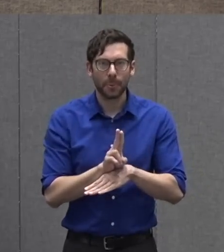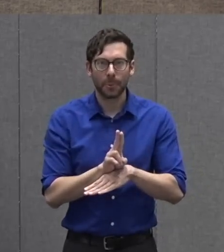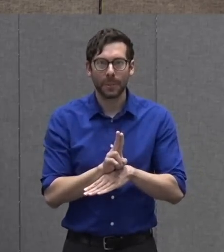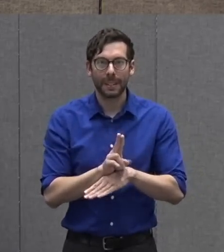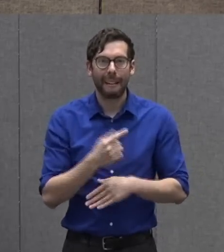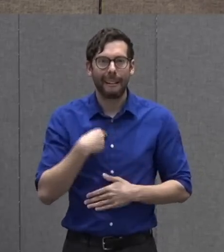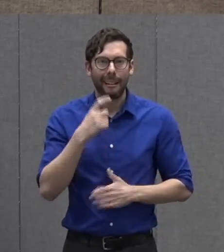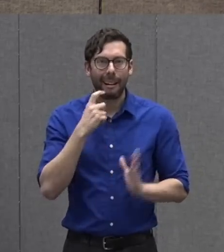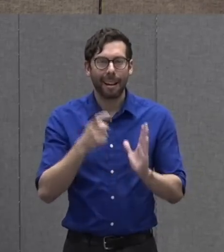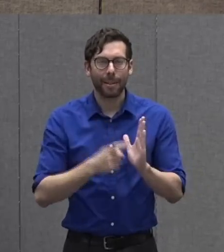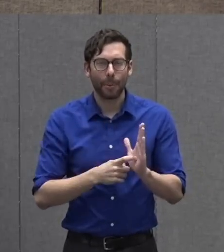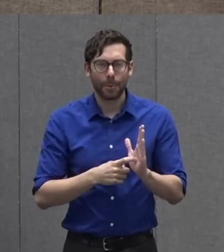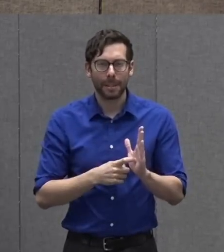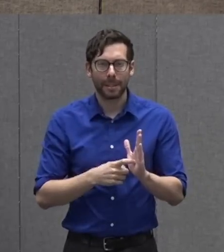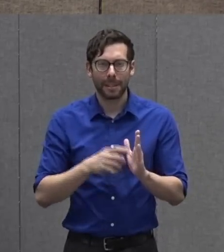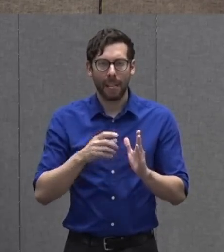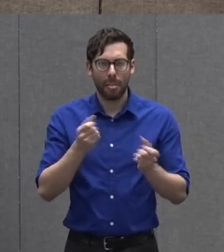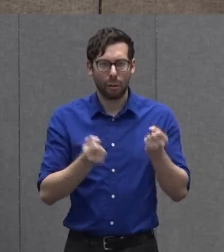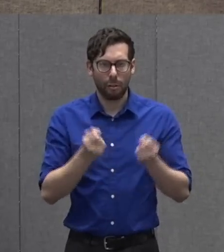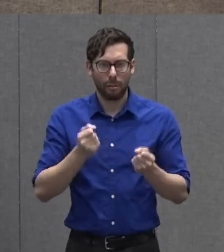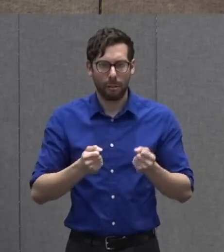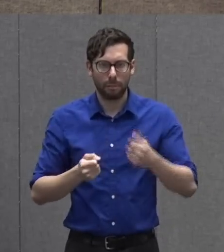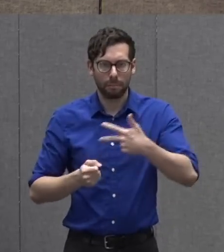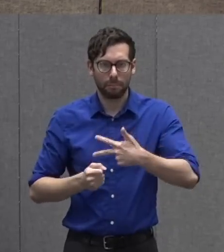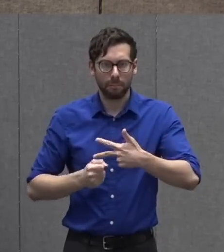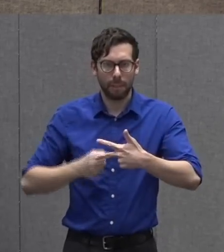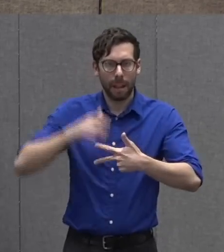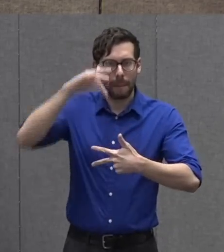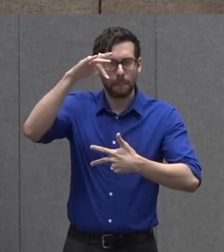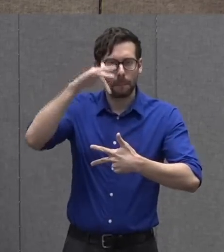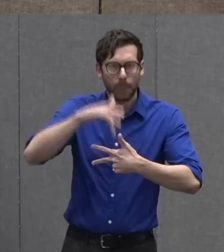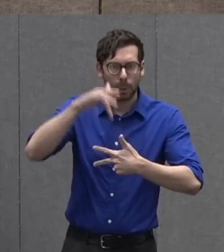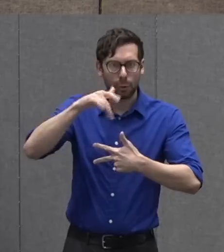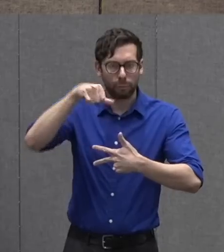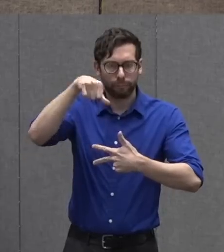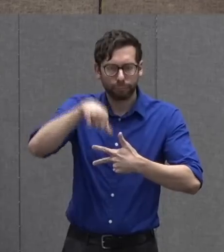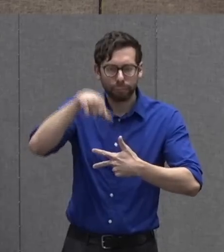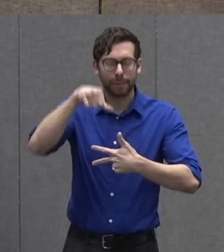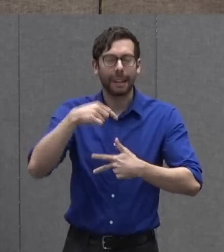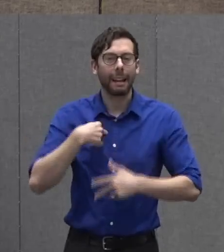push button, I could hear there's maybe a little spring in there.